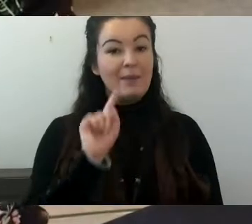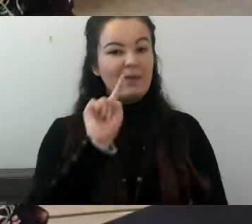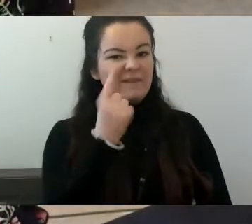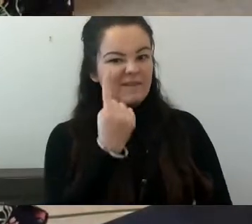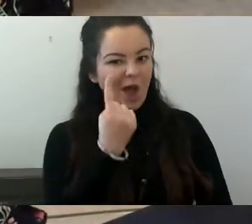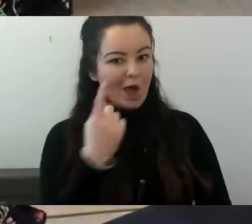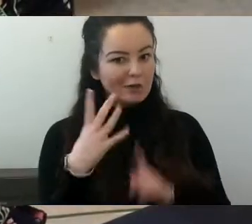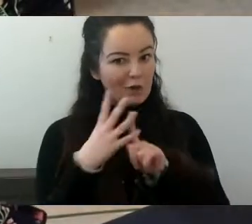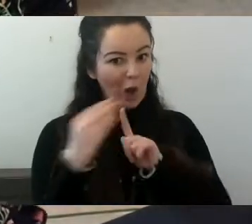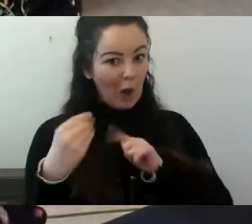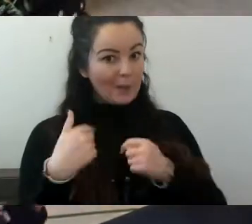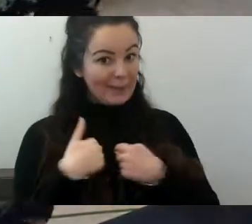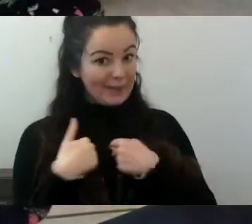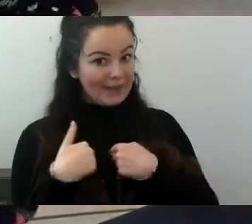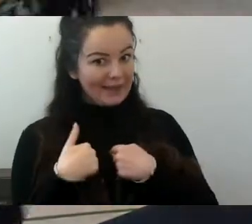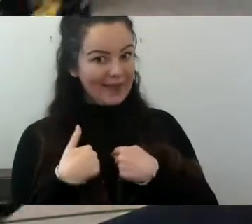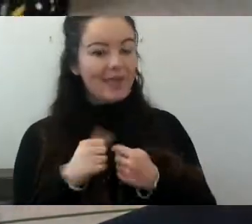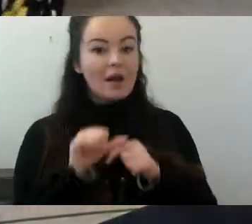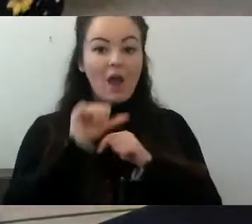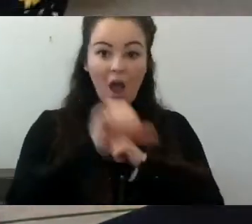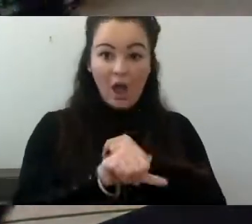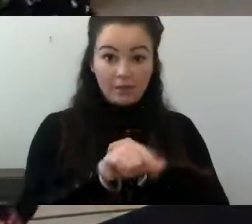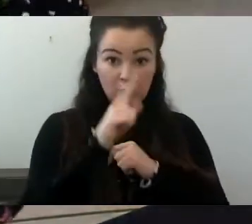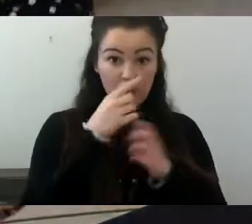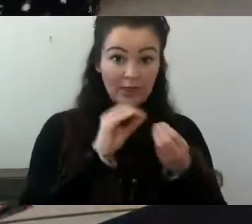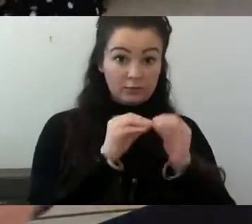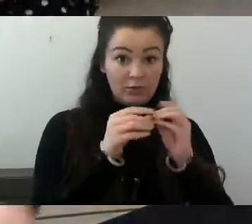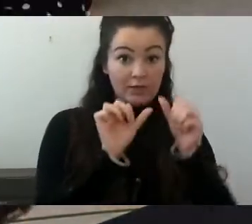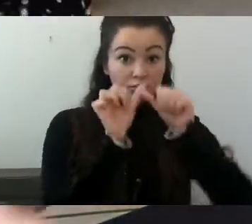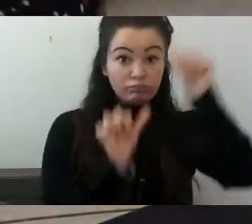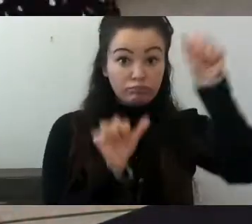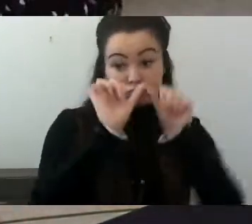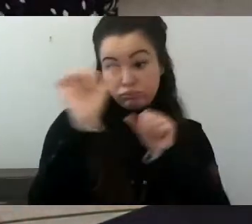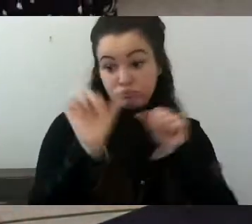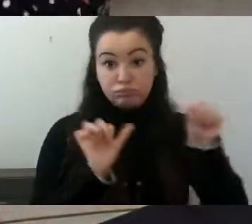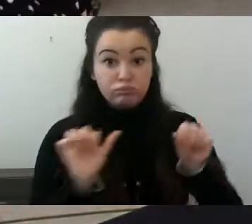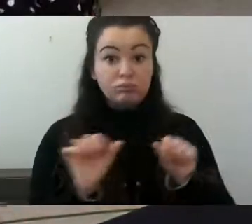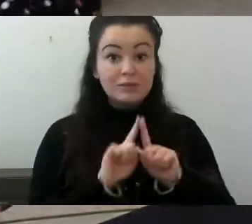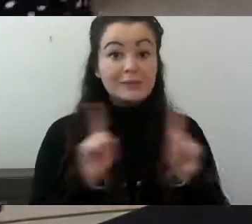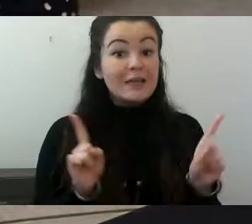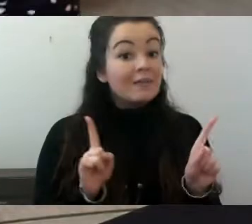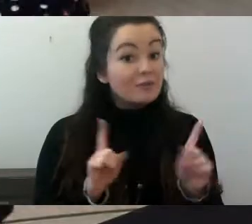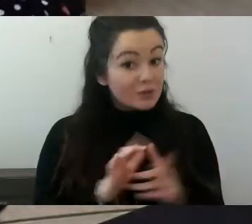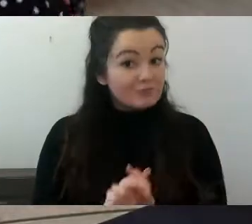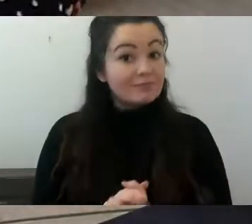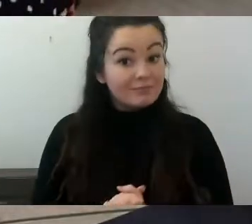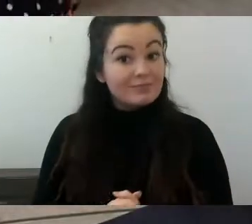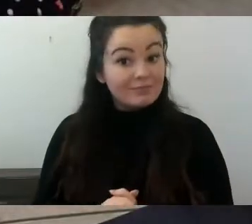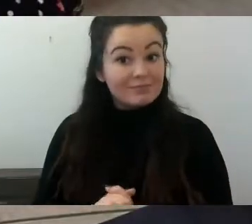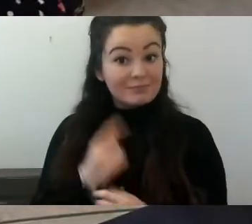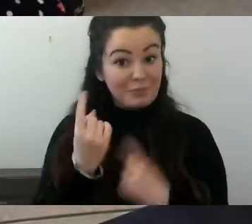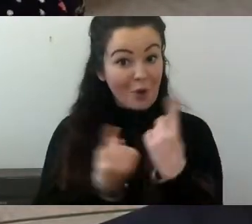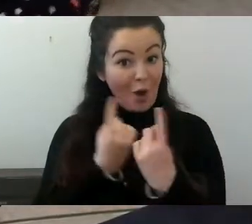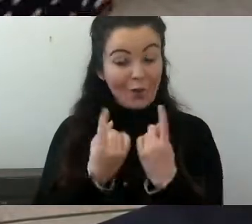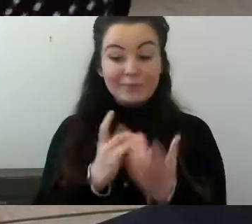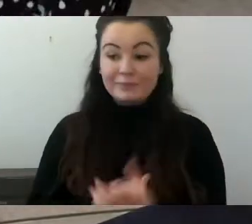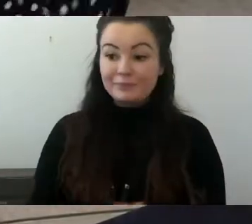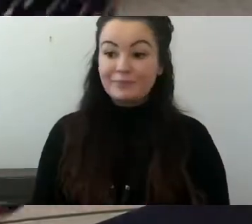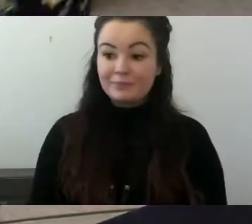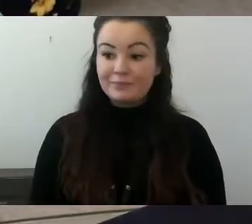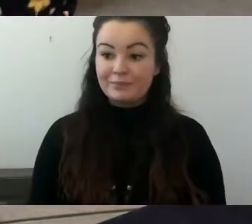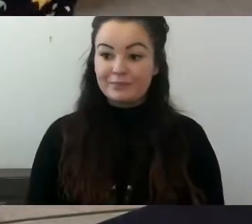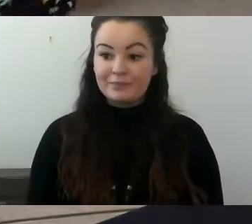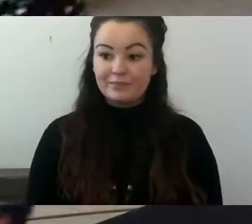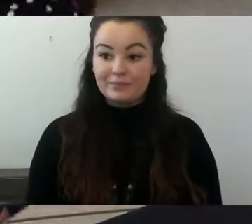me with this one. And then afterwards you can go off and do some of your own